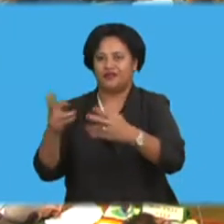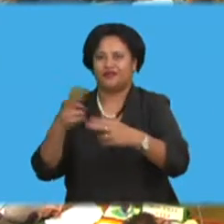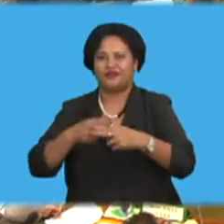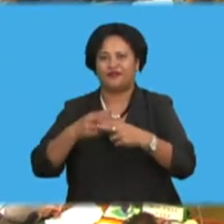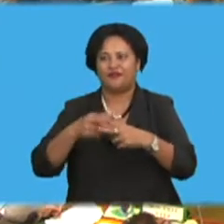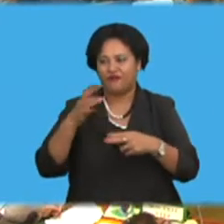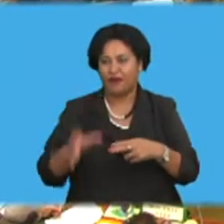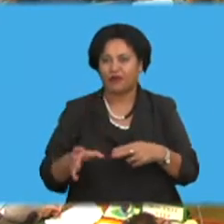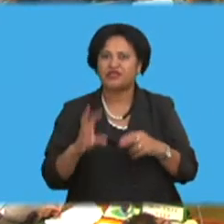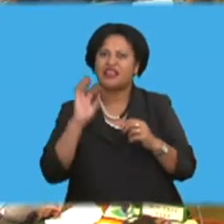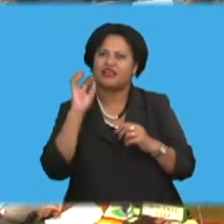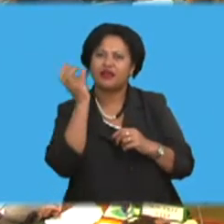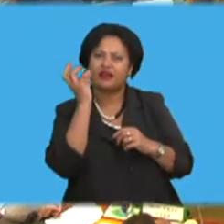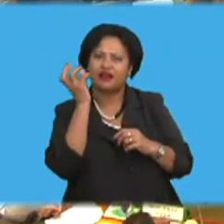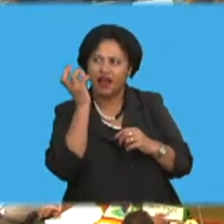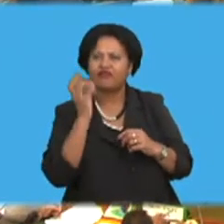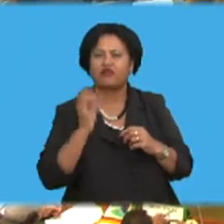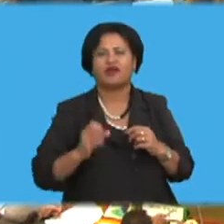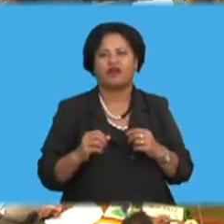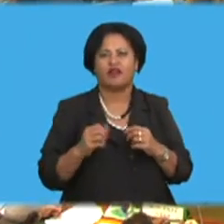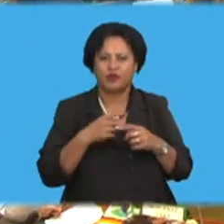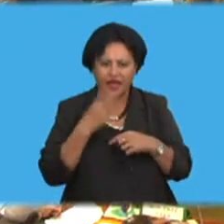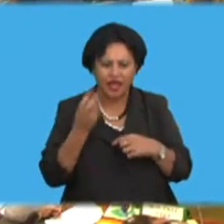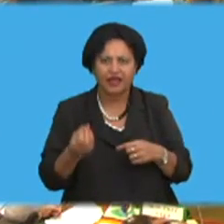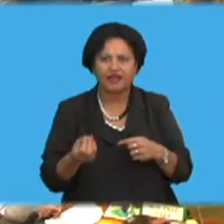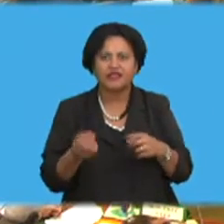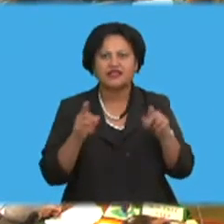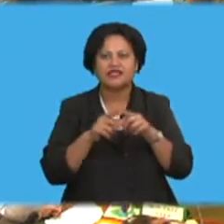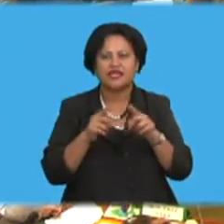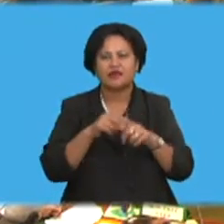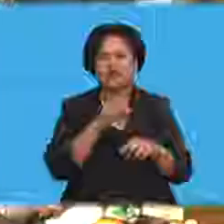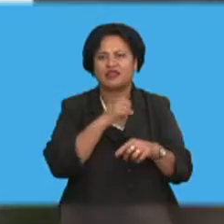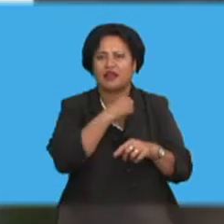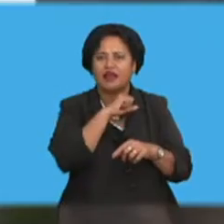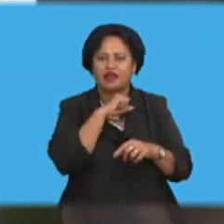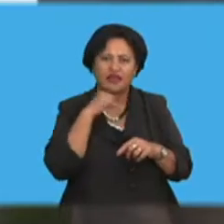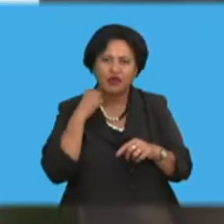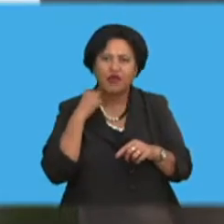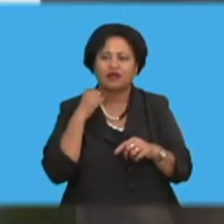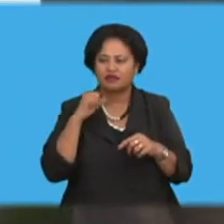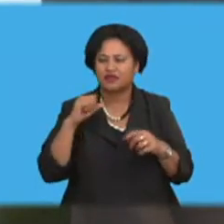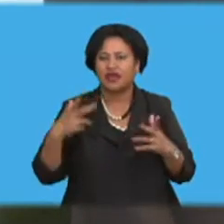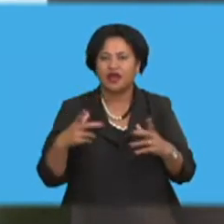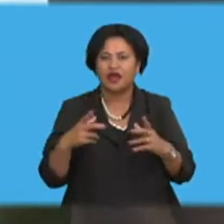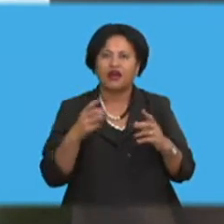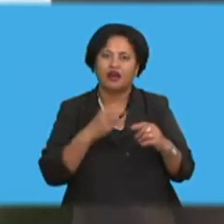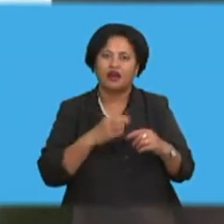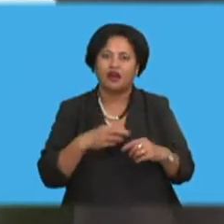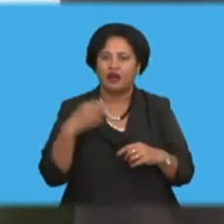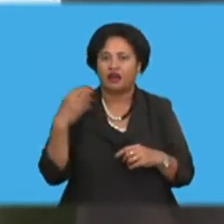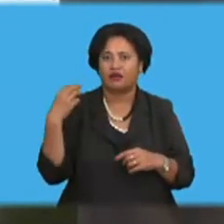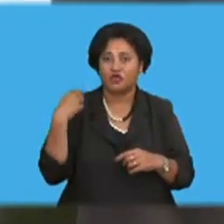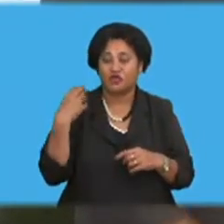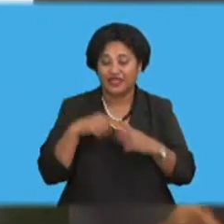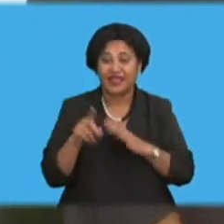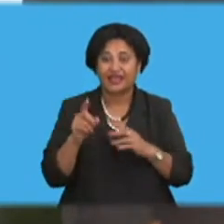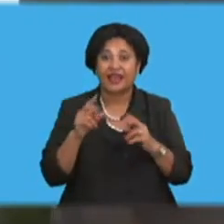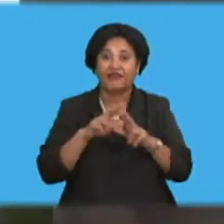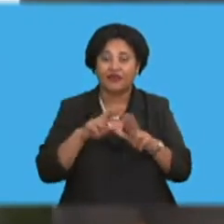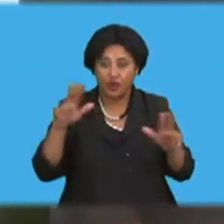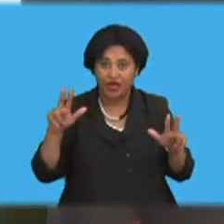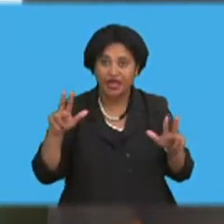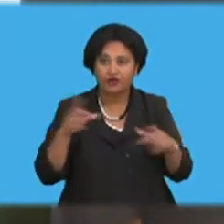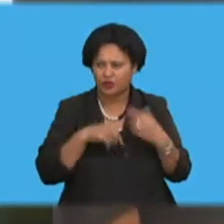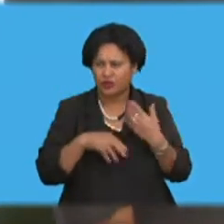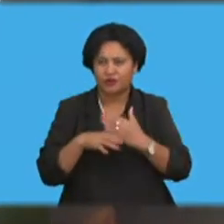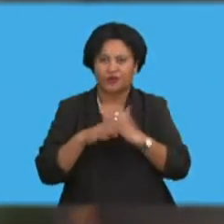research exercise in collaboration with the Taiwan Technical Mission of the Republic of China that is based in the Dodo level. I've just